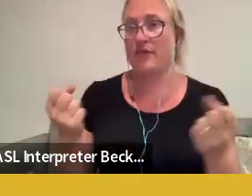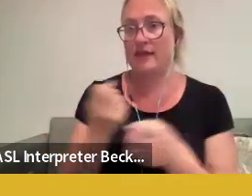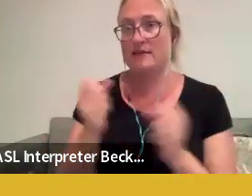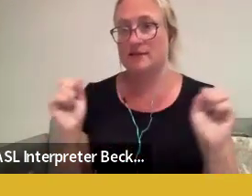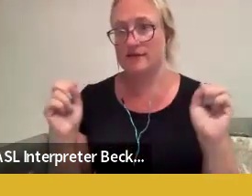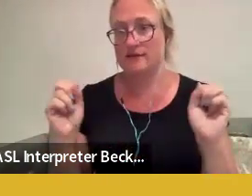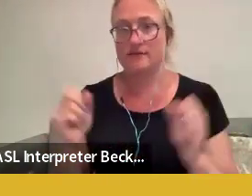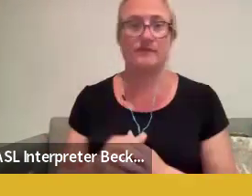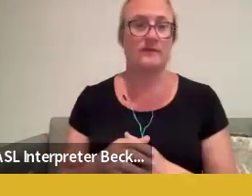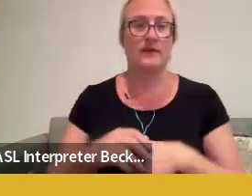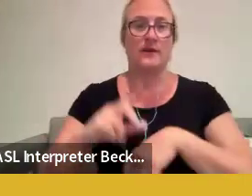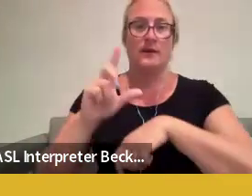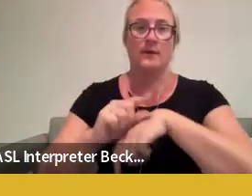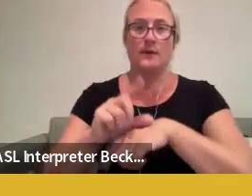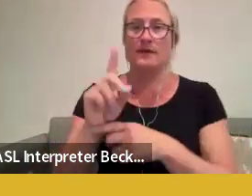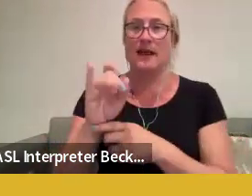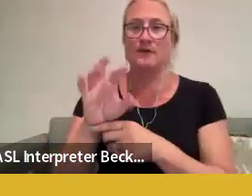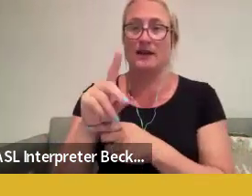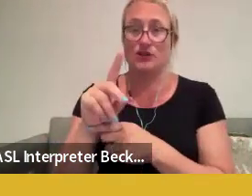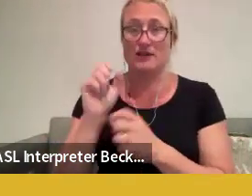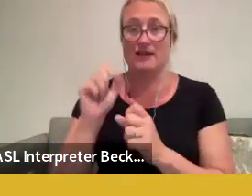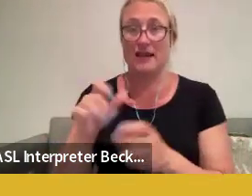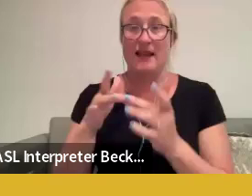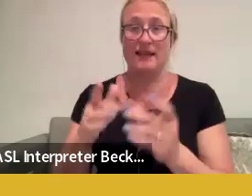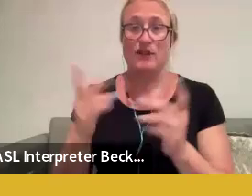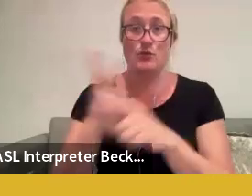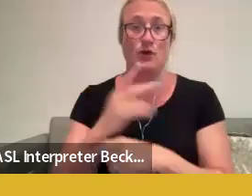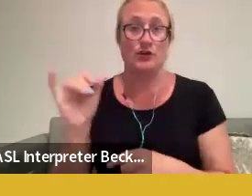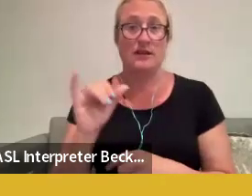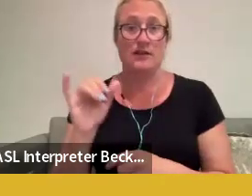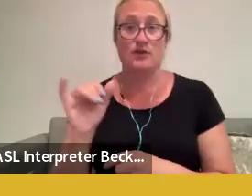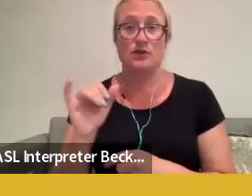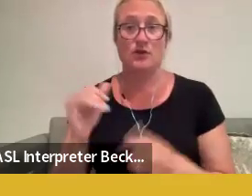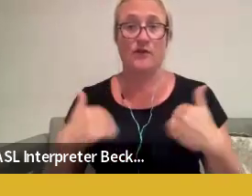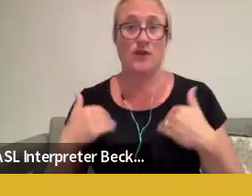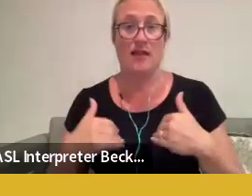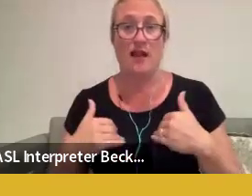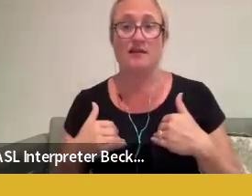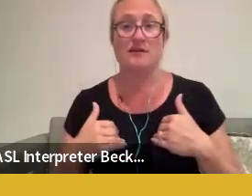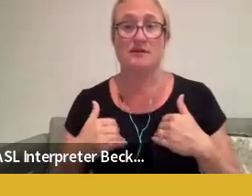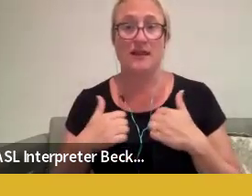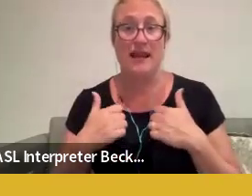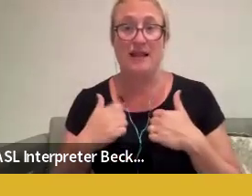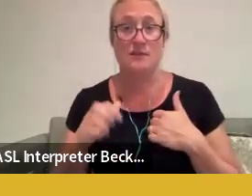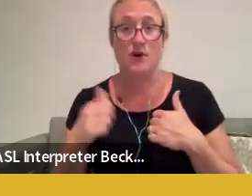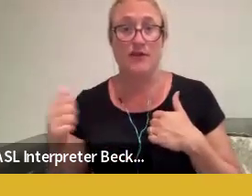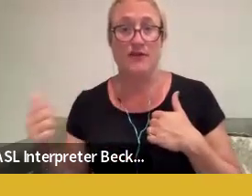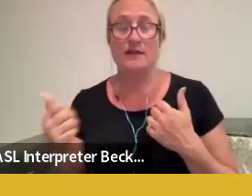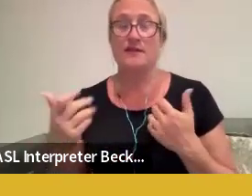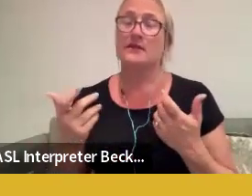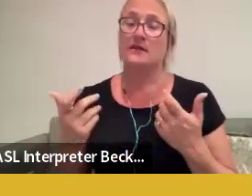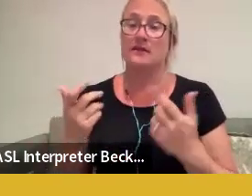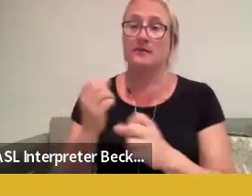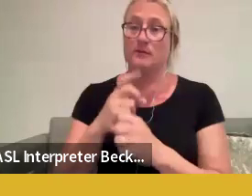imbalances in electrolytes can also lead to worsening lung disease like asthma. So you want to make sure